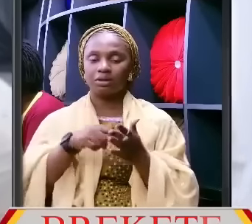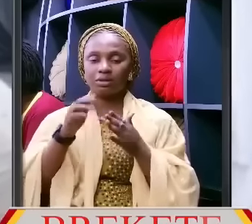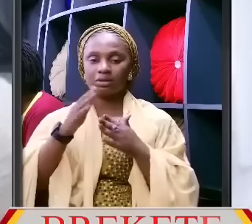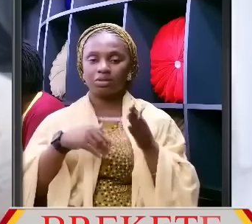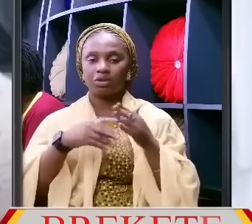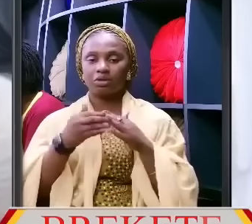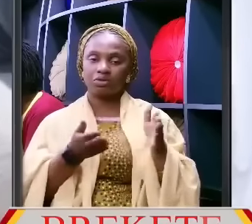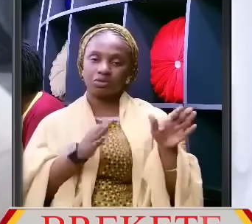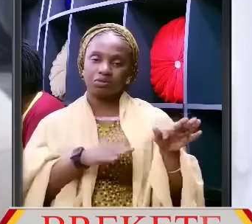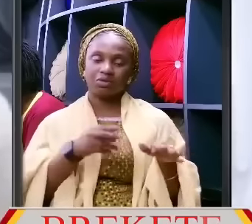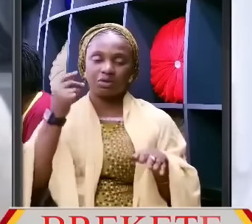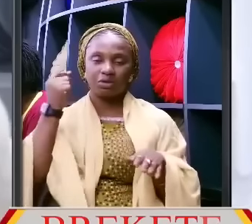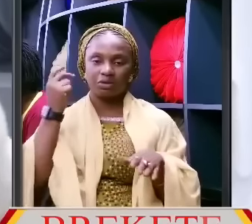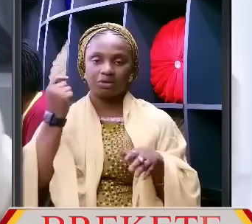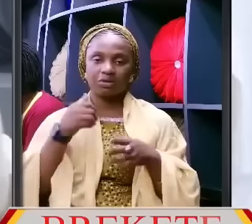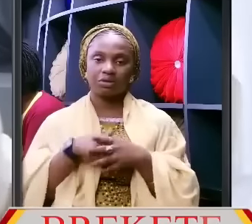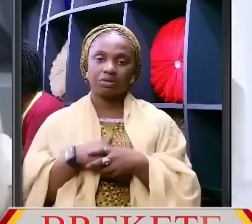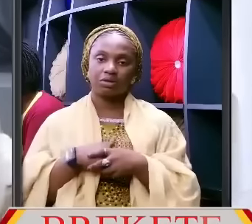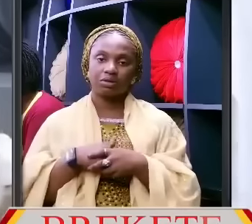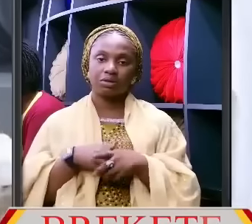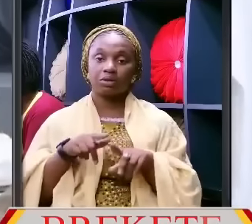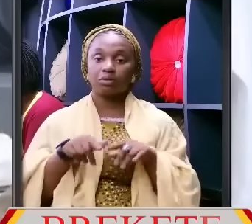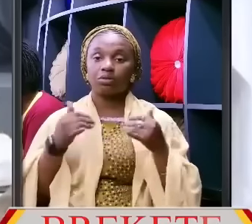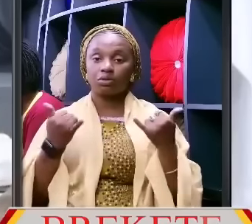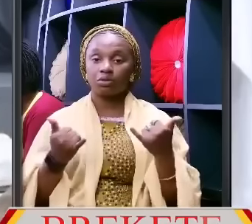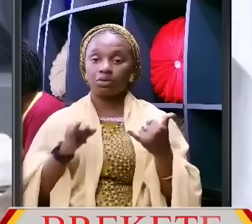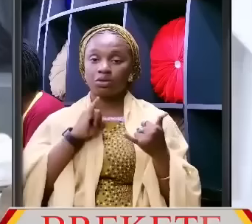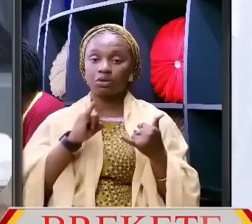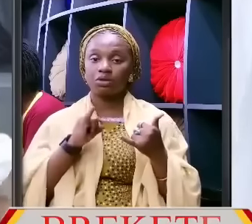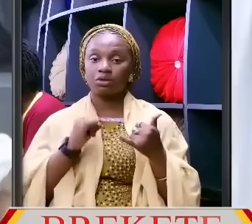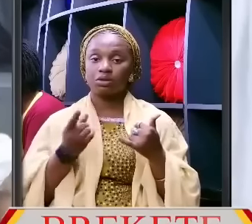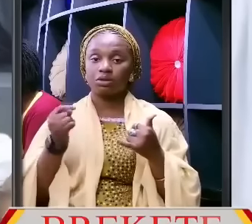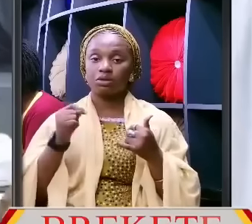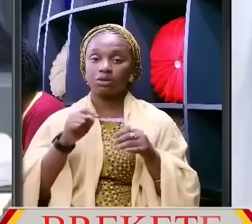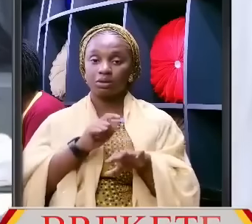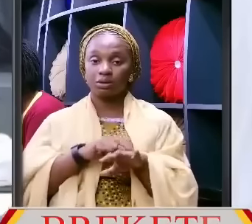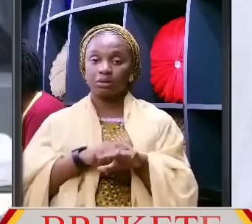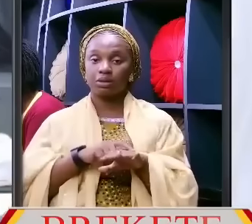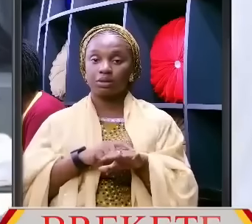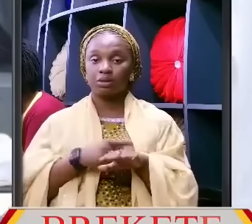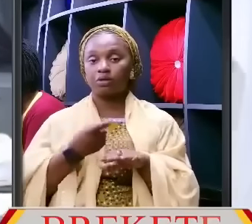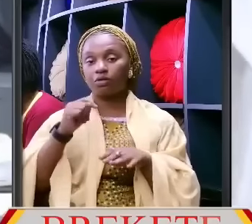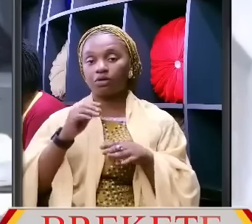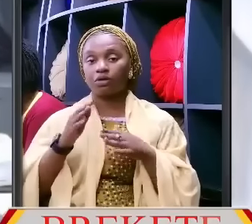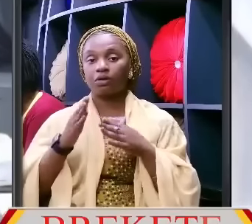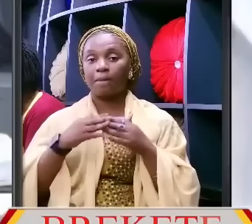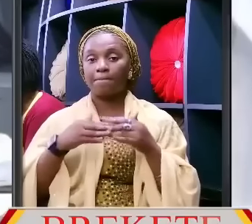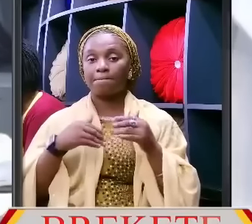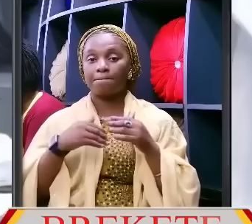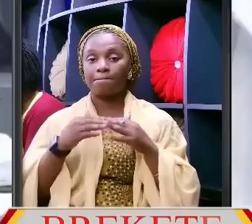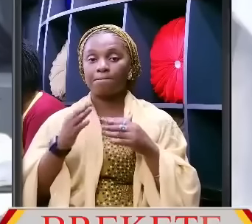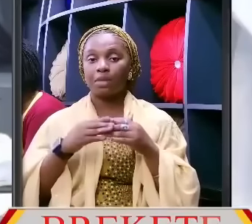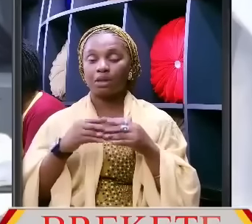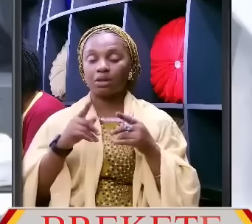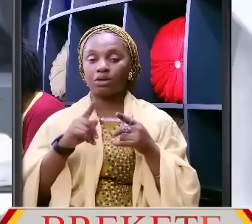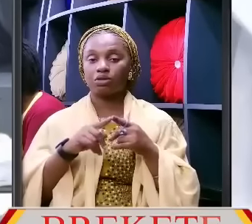But now God talks, say this matter go end. Because the truth is,